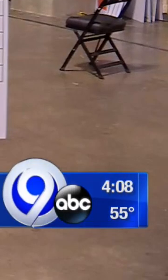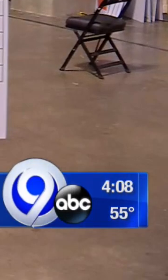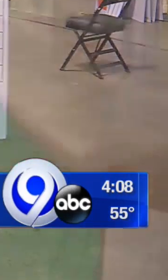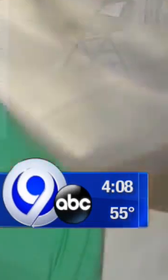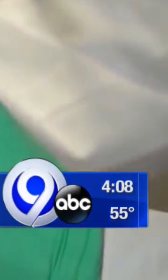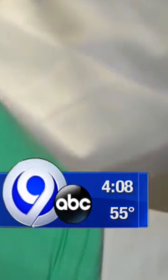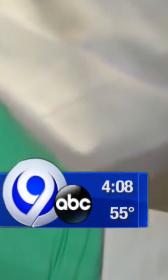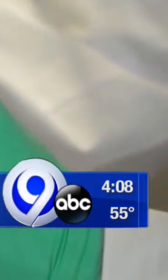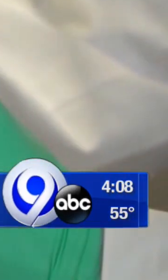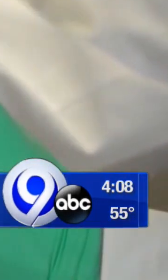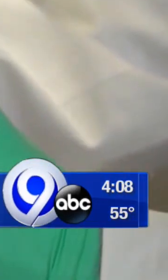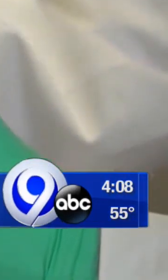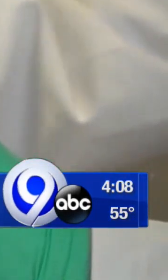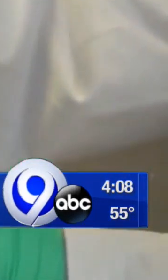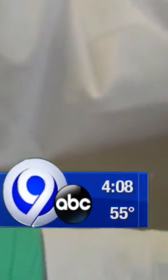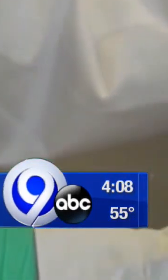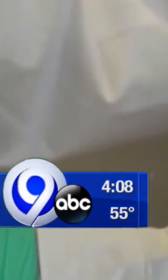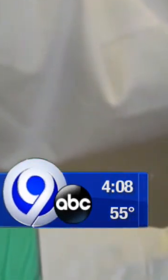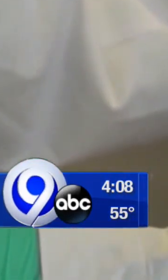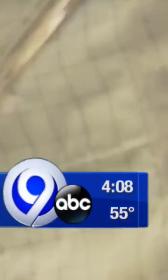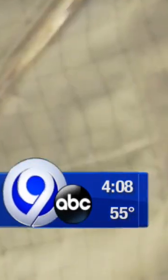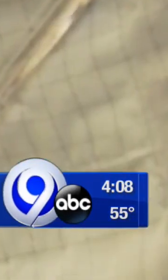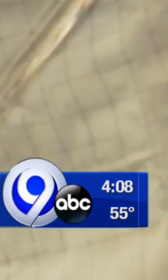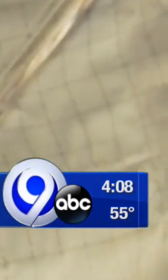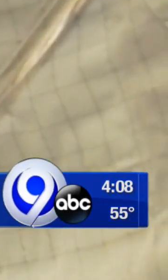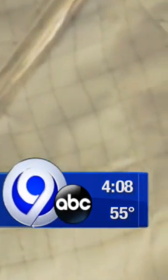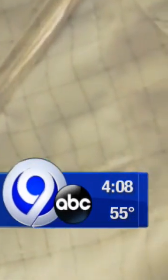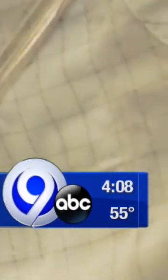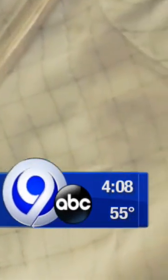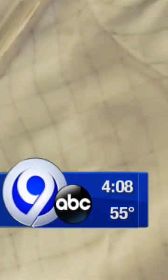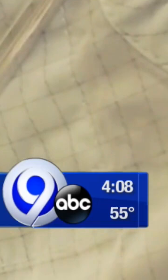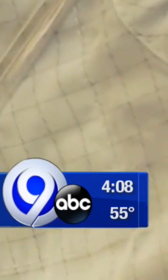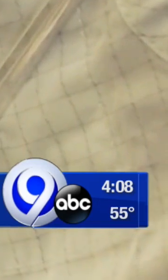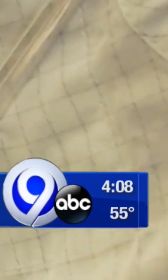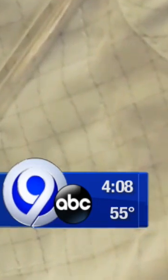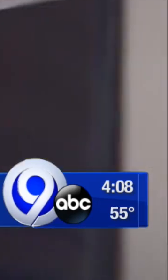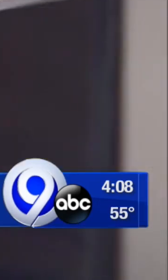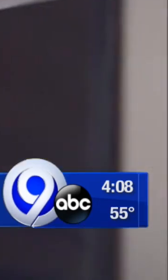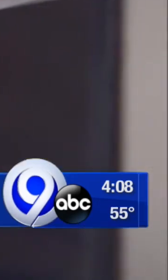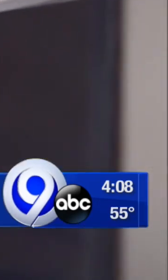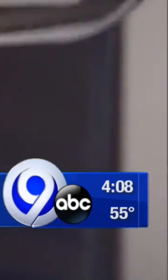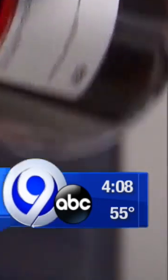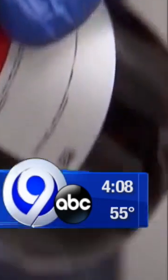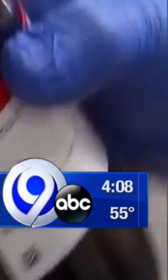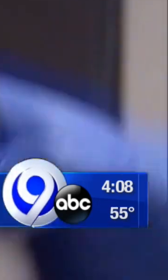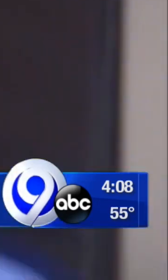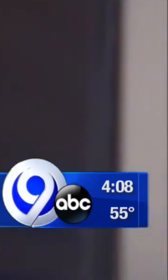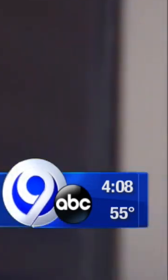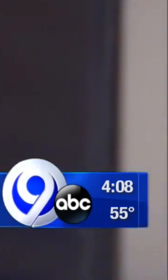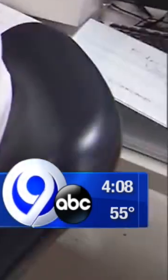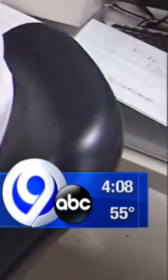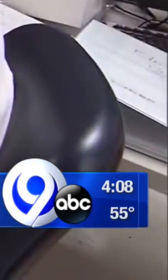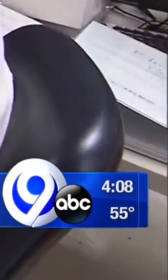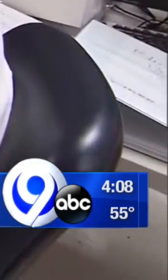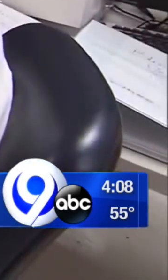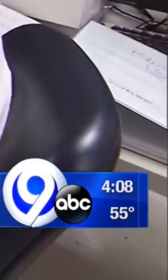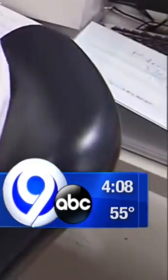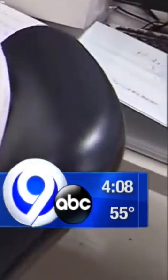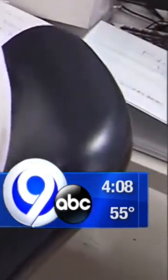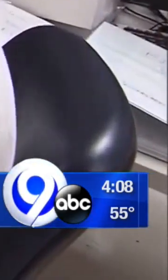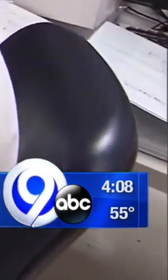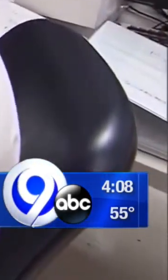Thanks for the recap, Andrew. And we'll see Andrew again tonight, News Channel 9 at 5 o'clock. One region receiving news today that they would be allowed